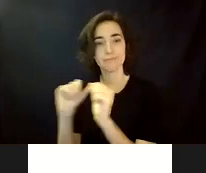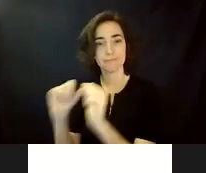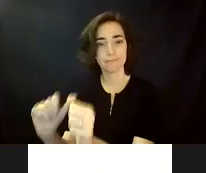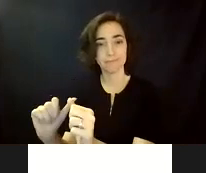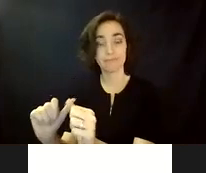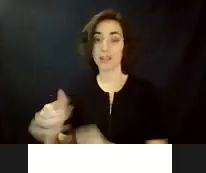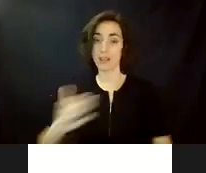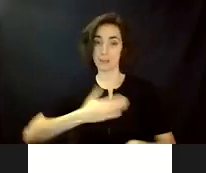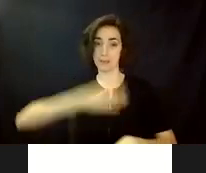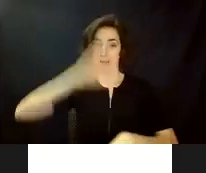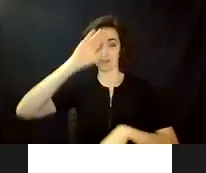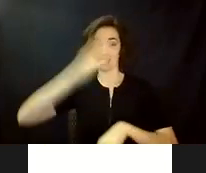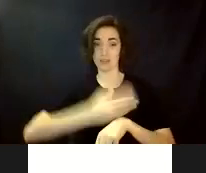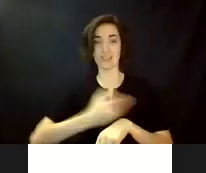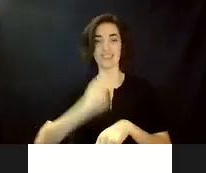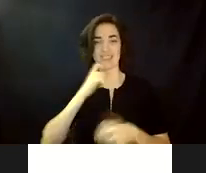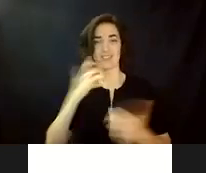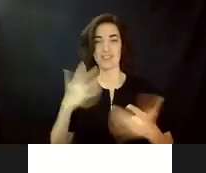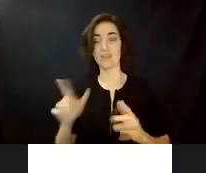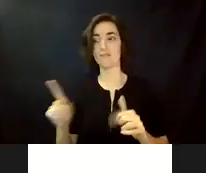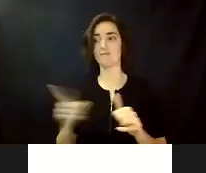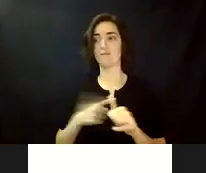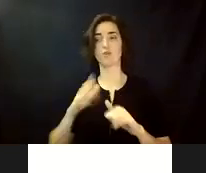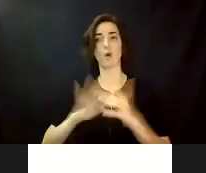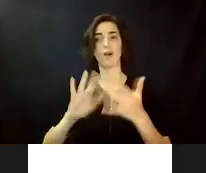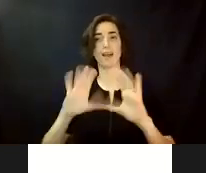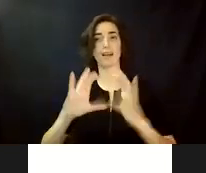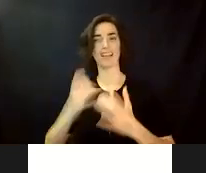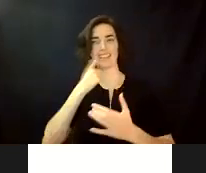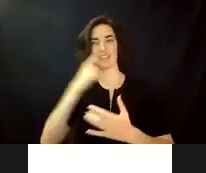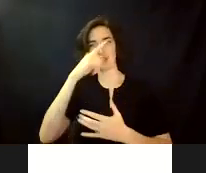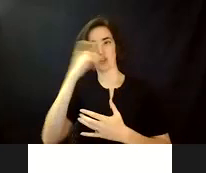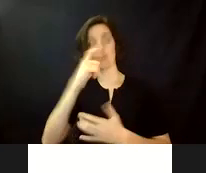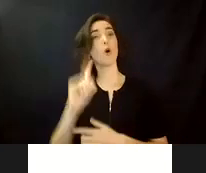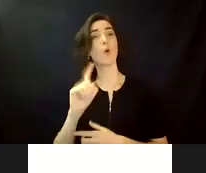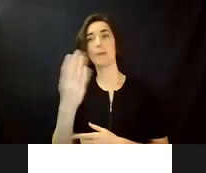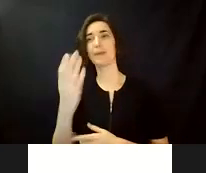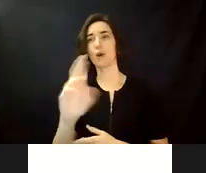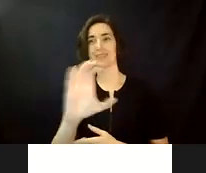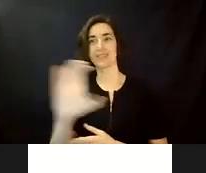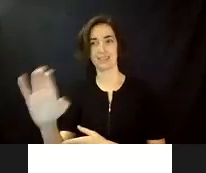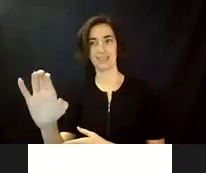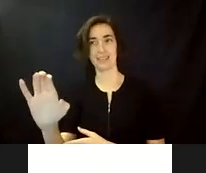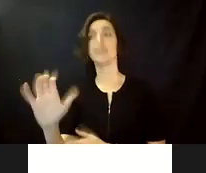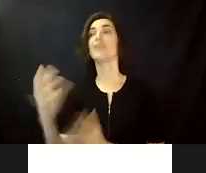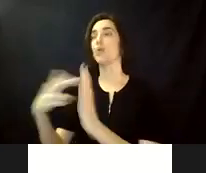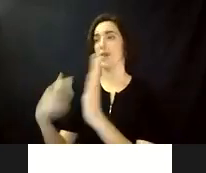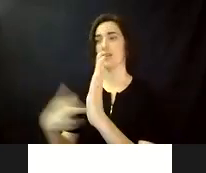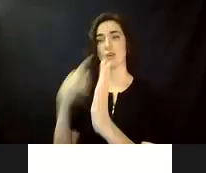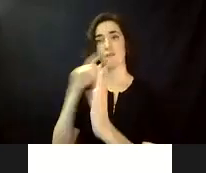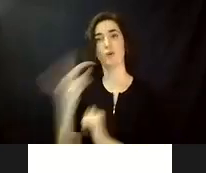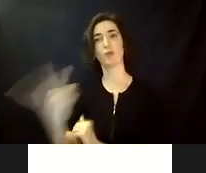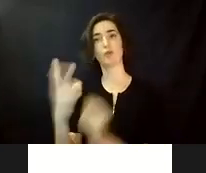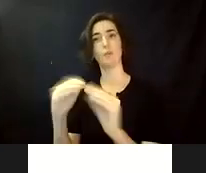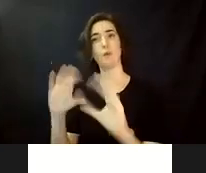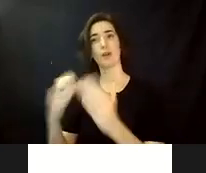son actually completed his first online class this summer at BRCC and is registered for 2 more classes this